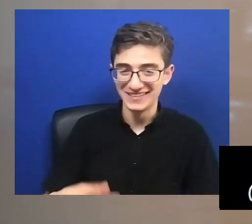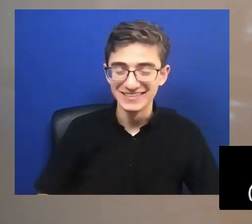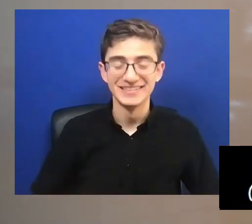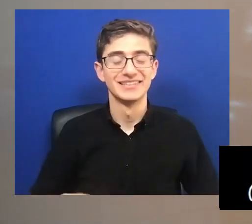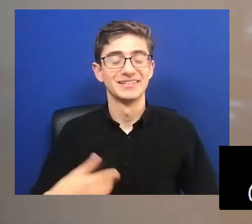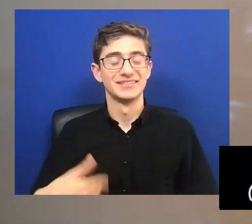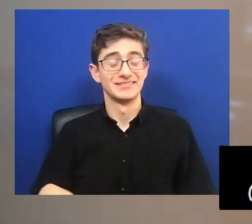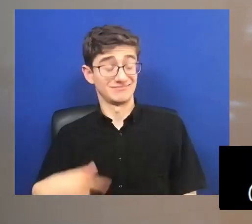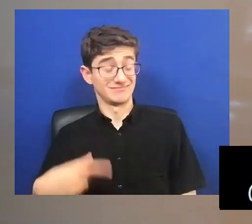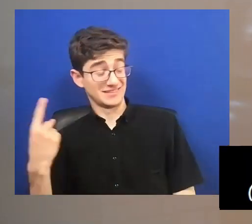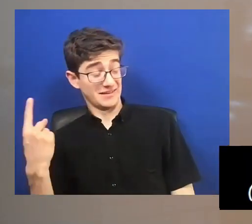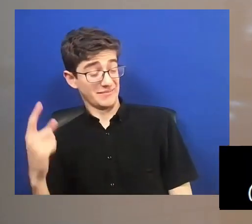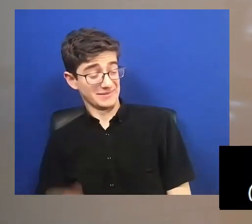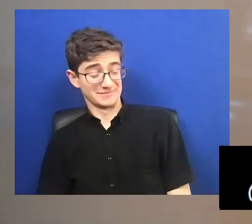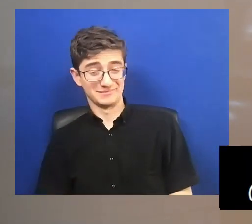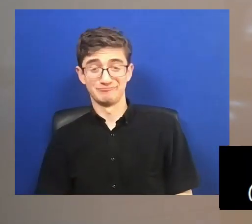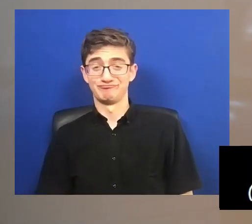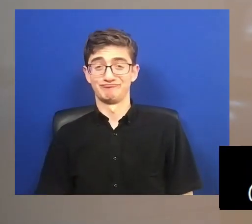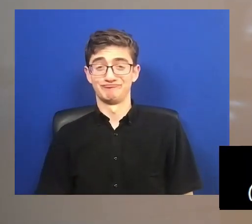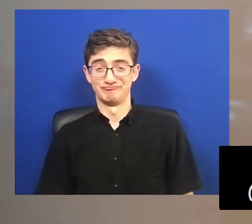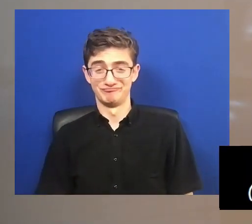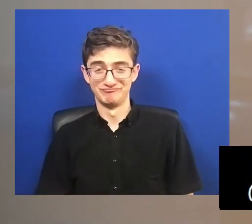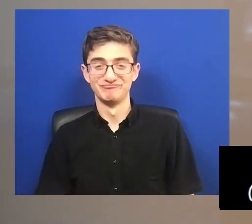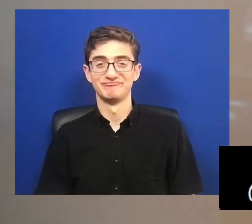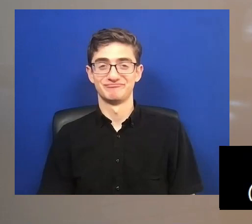something. Yes.